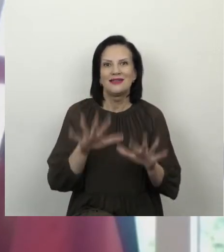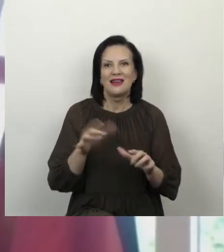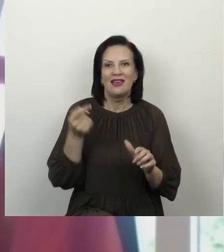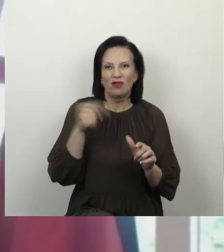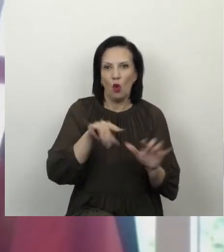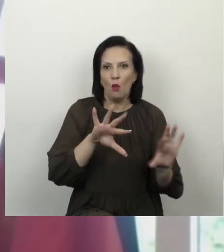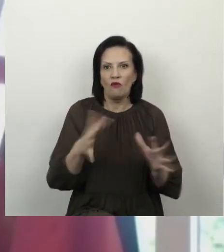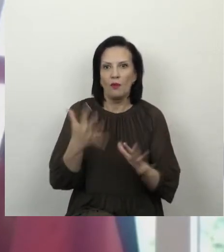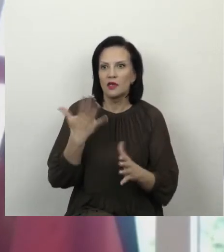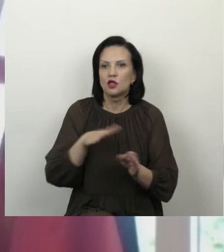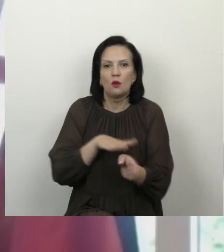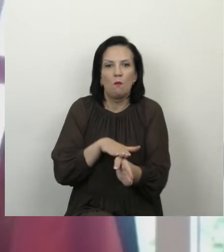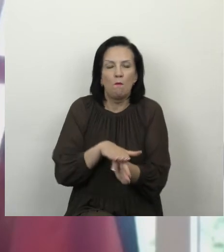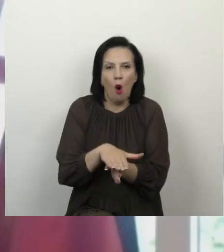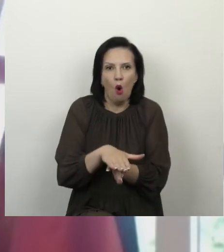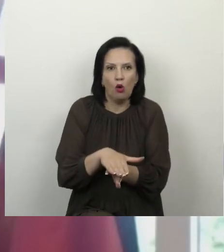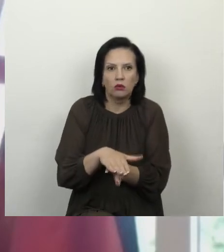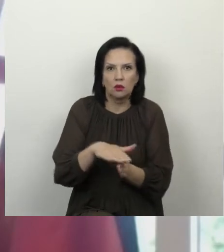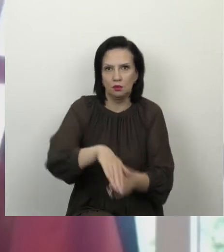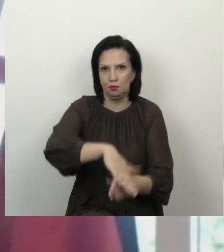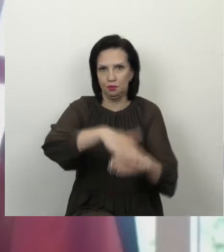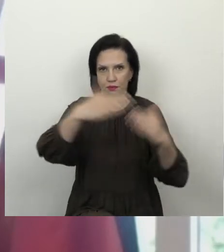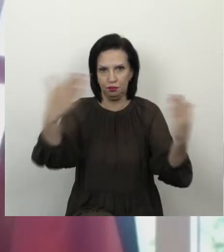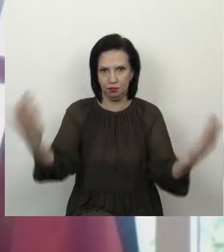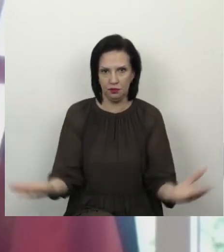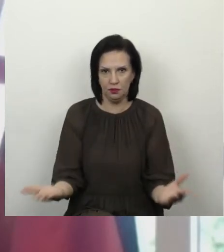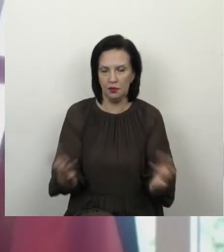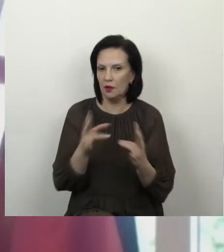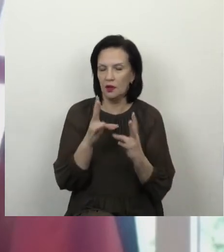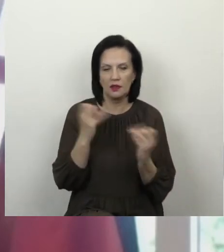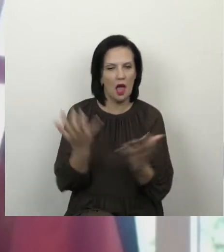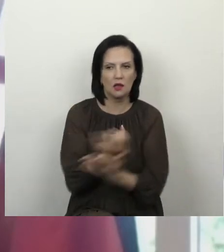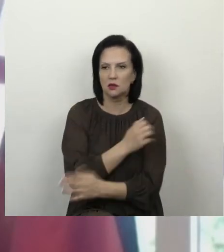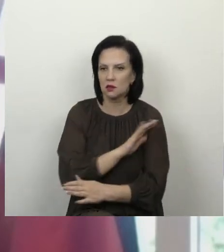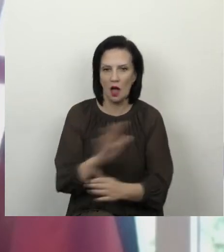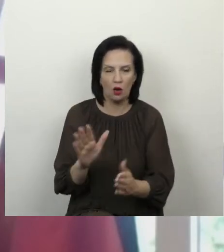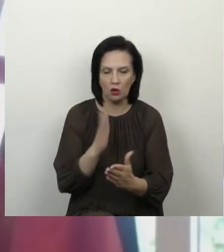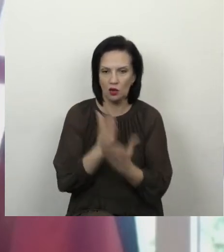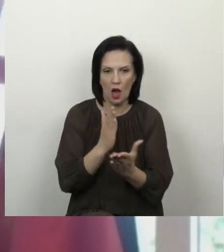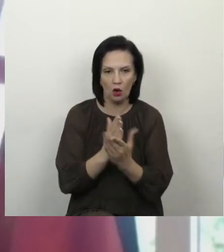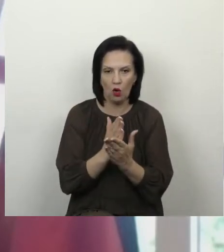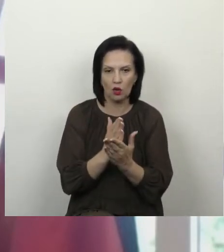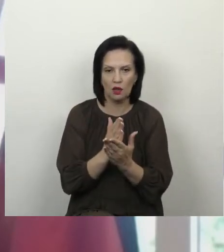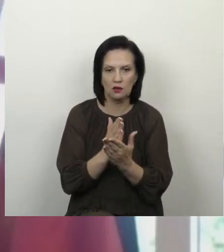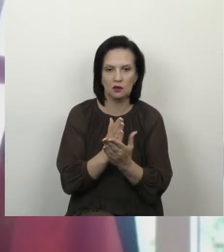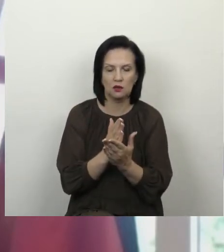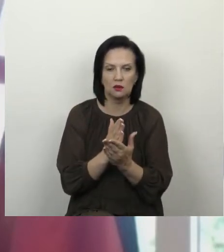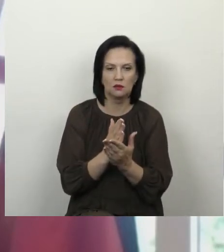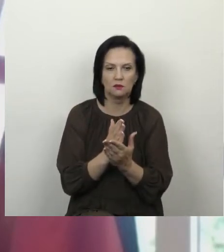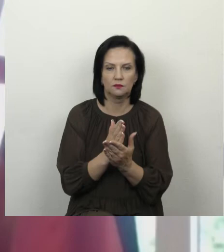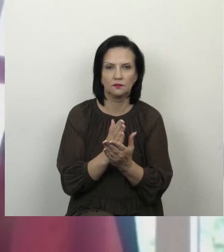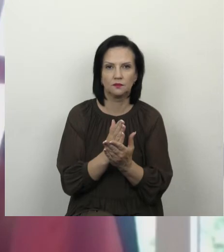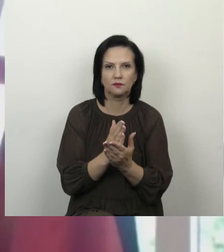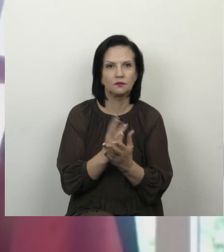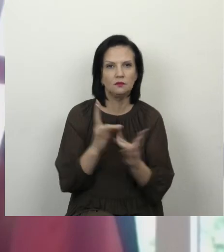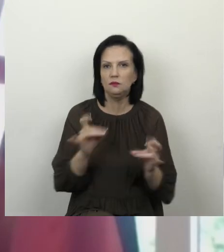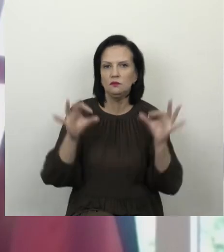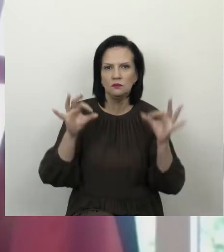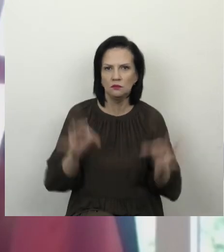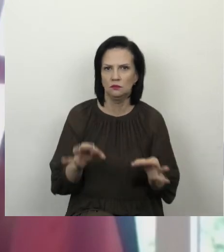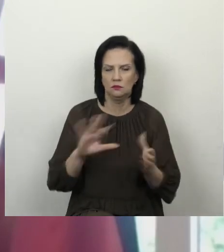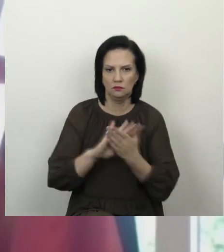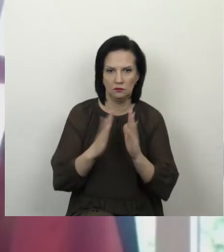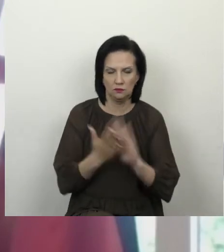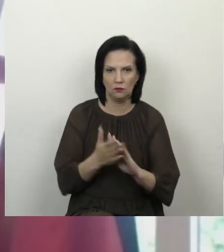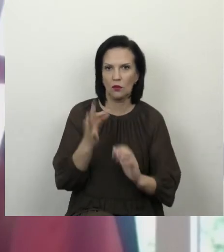not disadvantaged, since a responsible, understanding elector exercises his right to